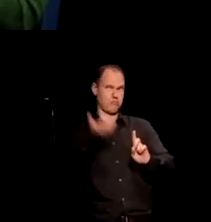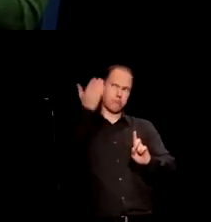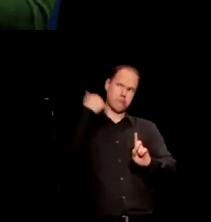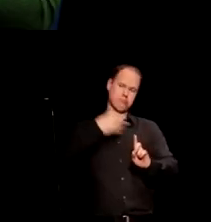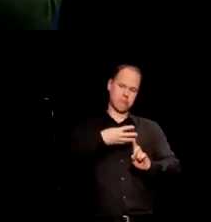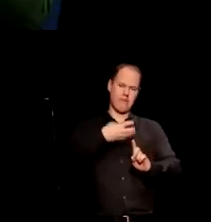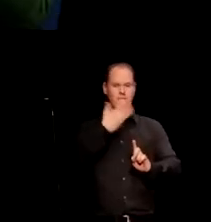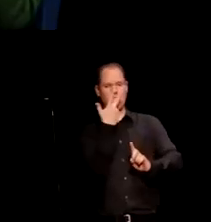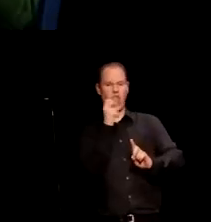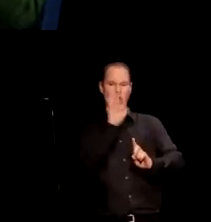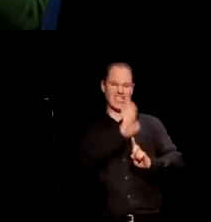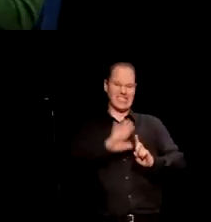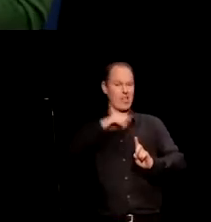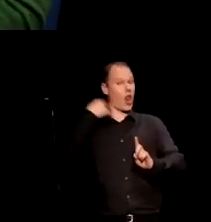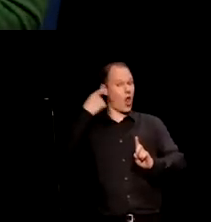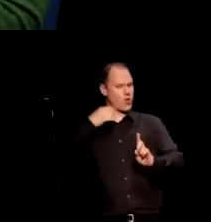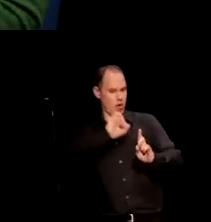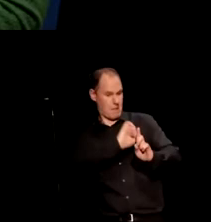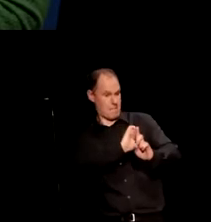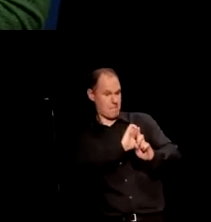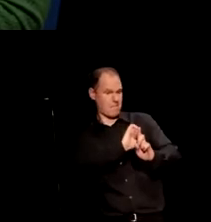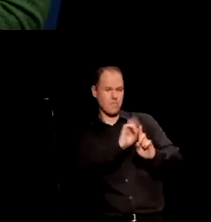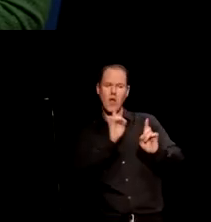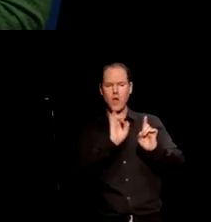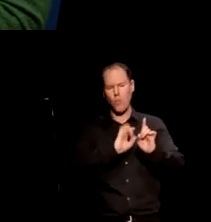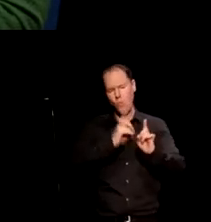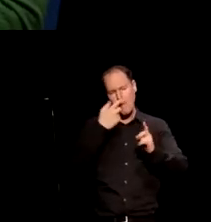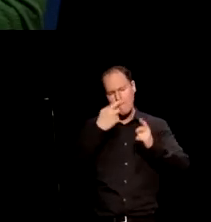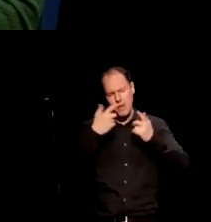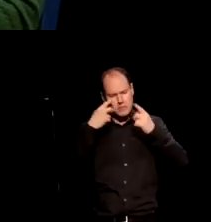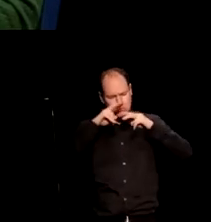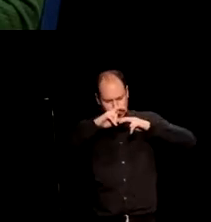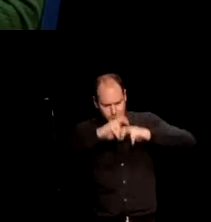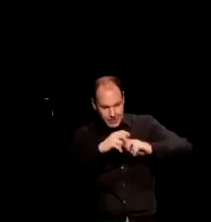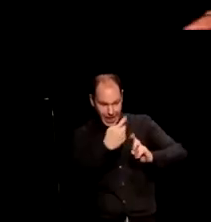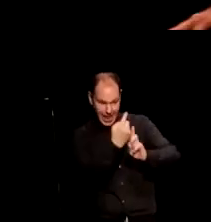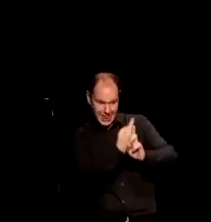know, London, and how that's informed your reading of the play?